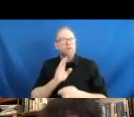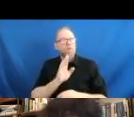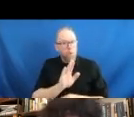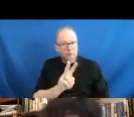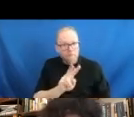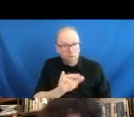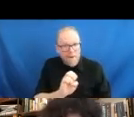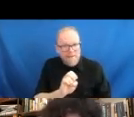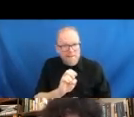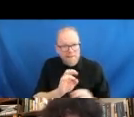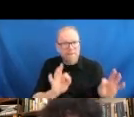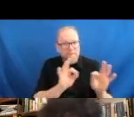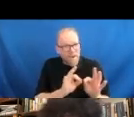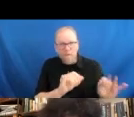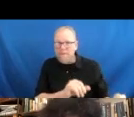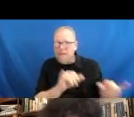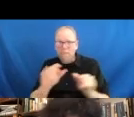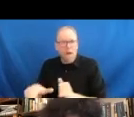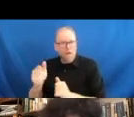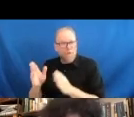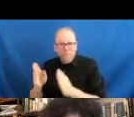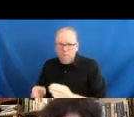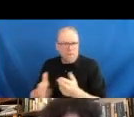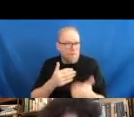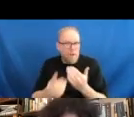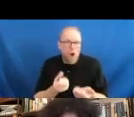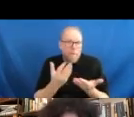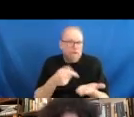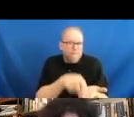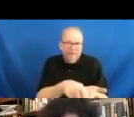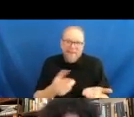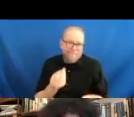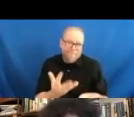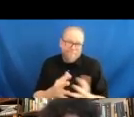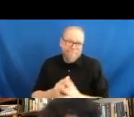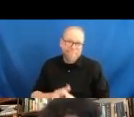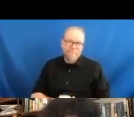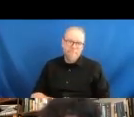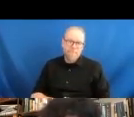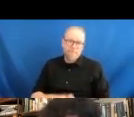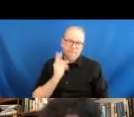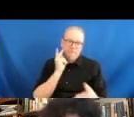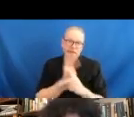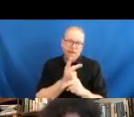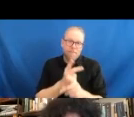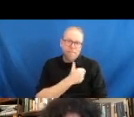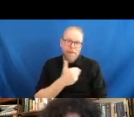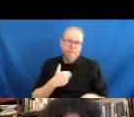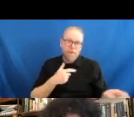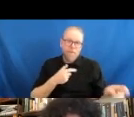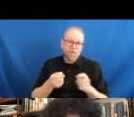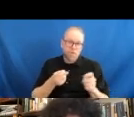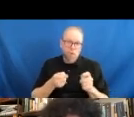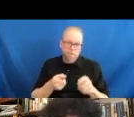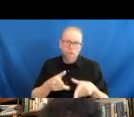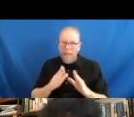next person's, no matter how much you paid. In order to maintain member control while allowing for